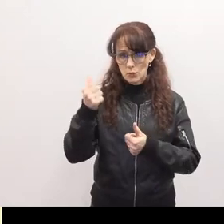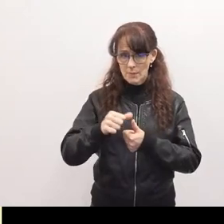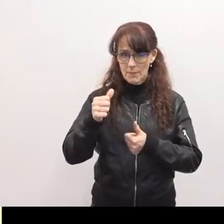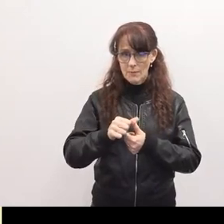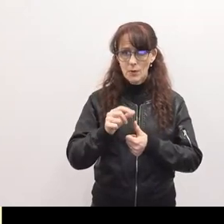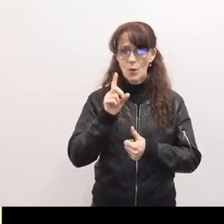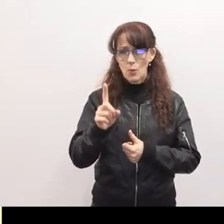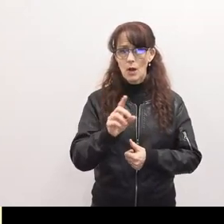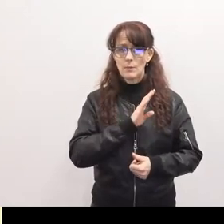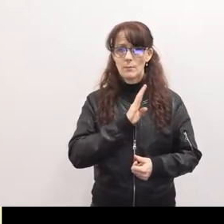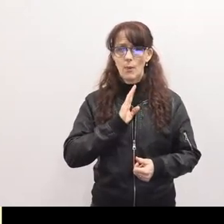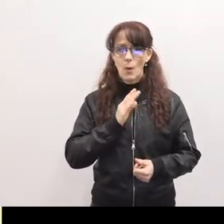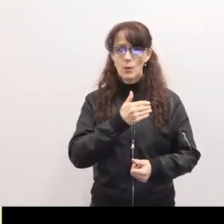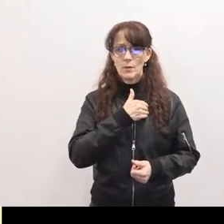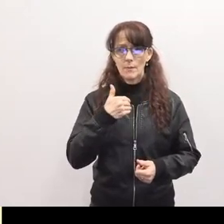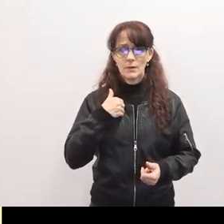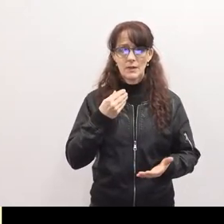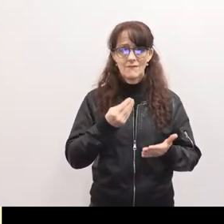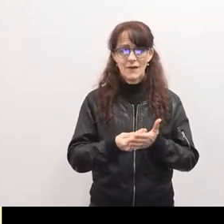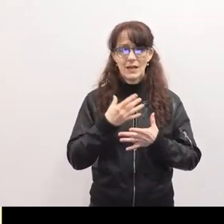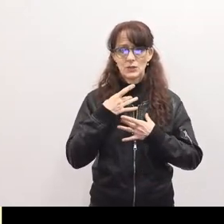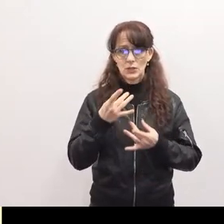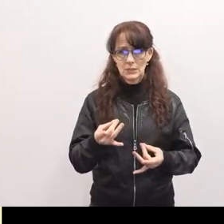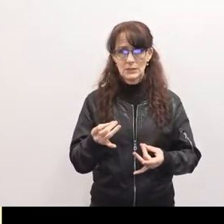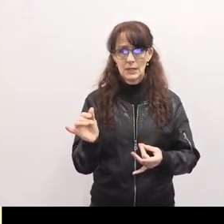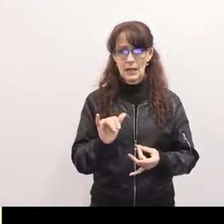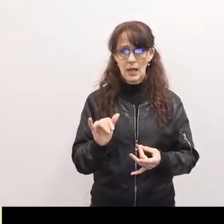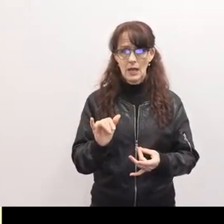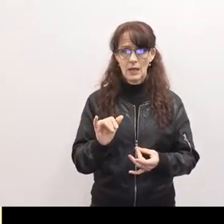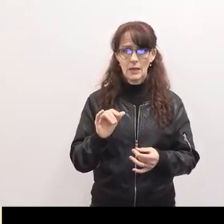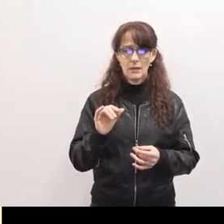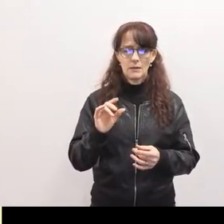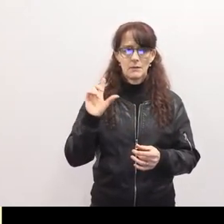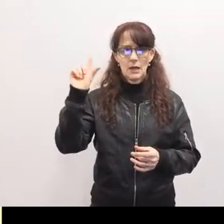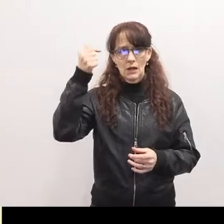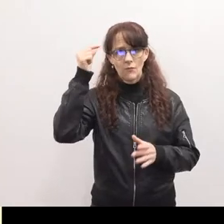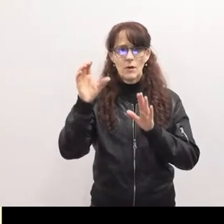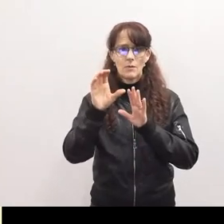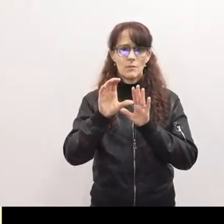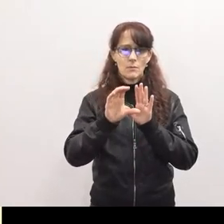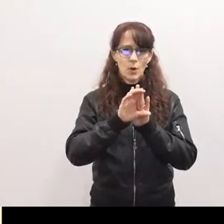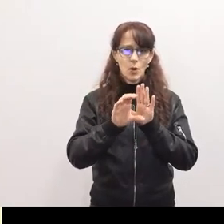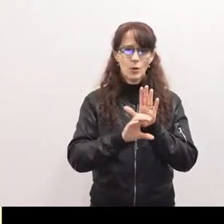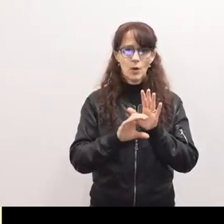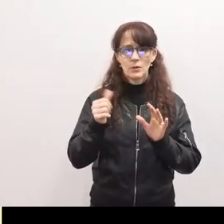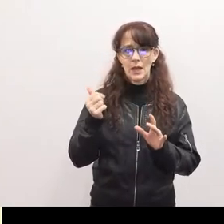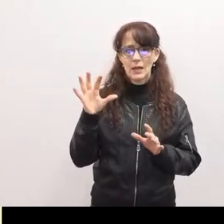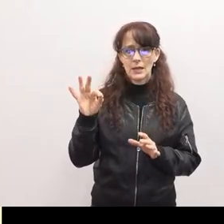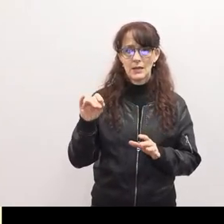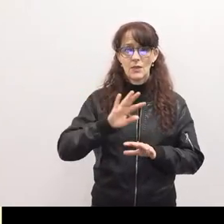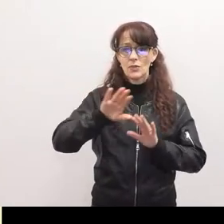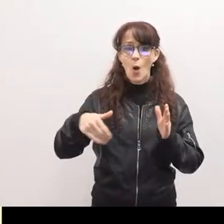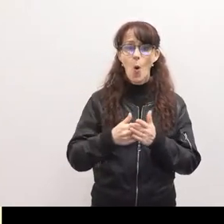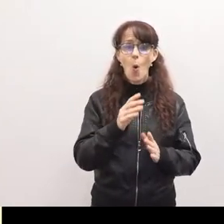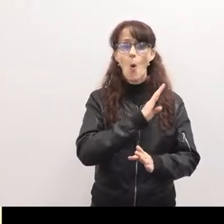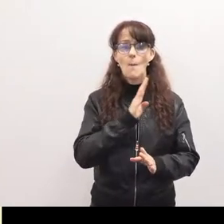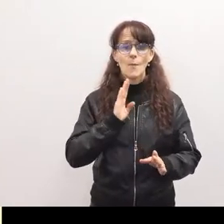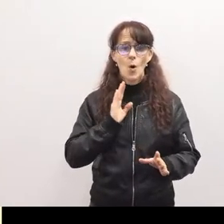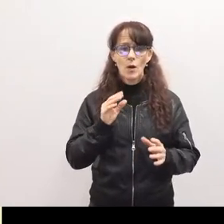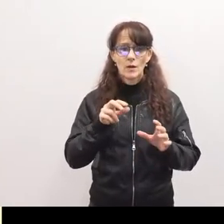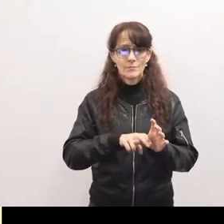one board member has a financial interest like Government Code 1090, the whole board cannot vote on it, okay?